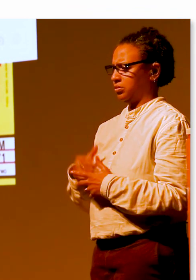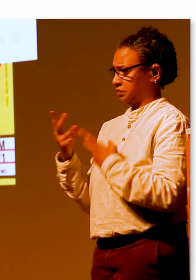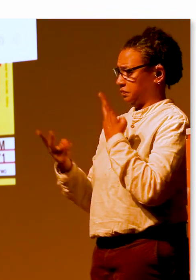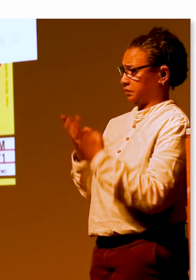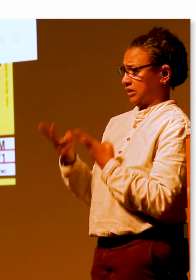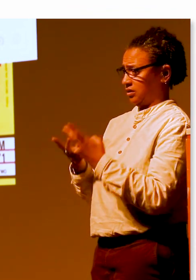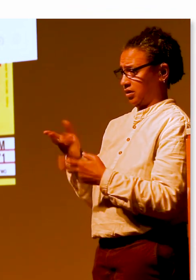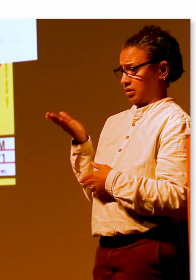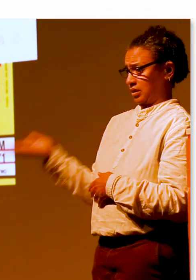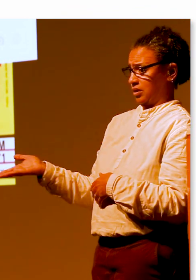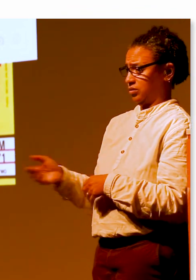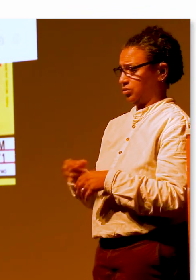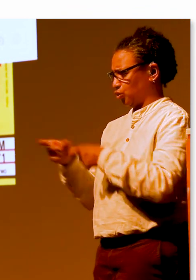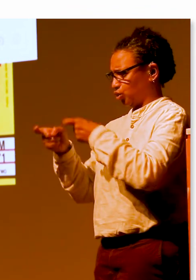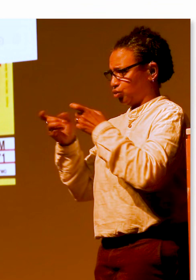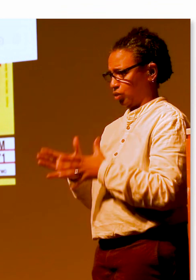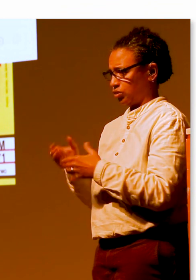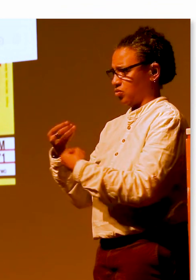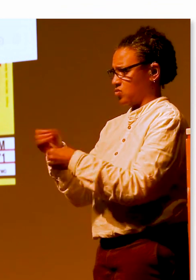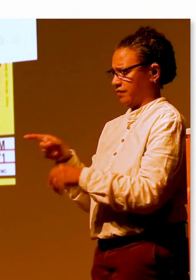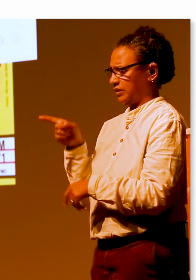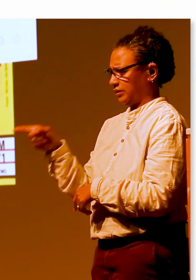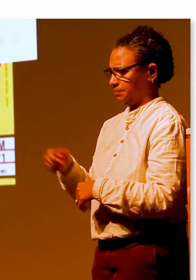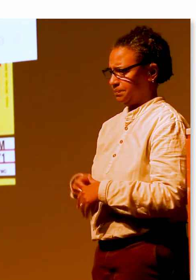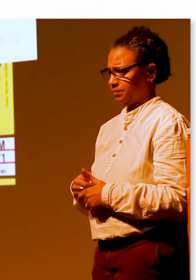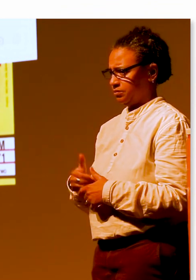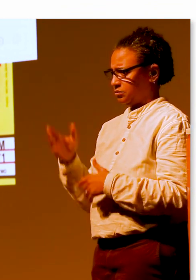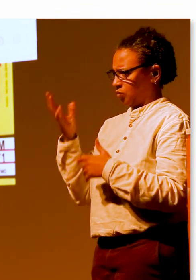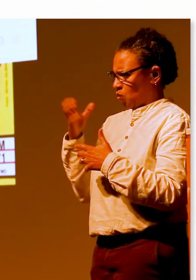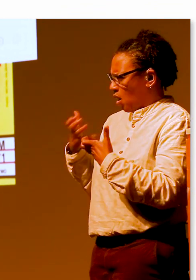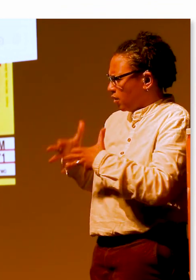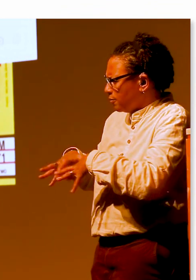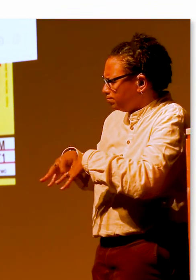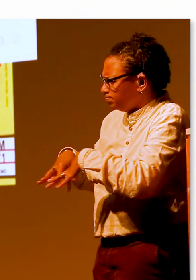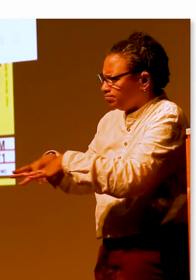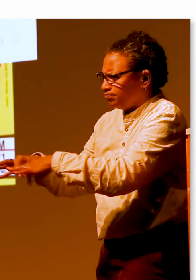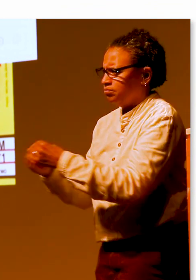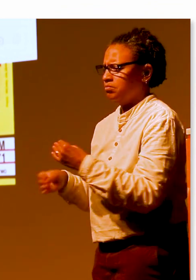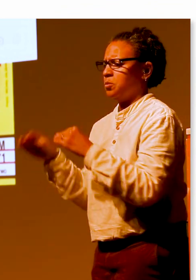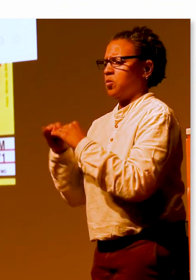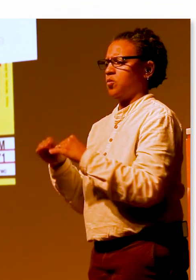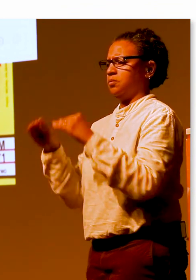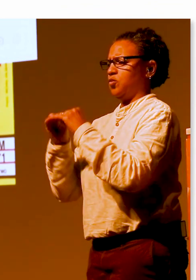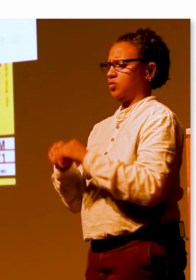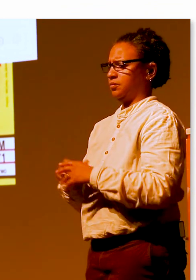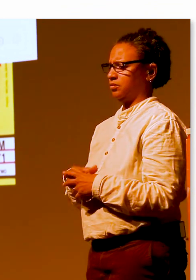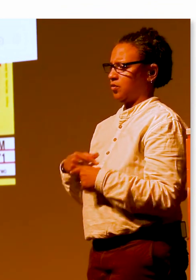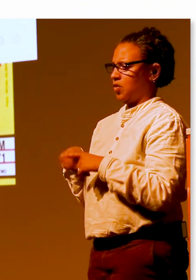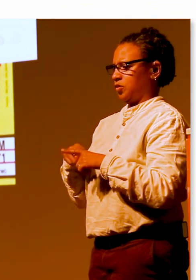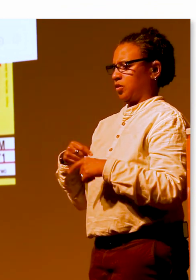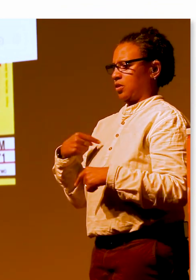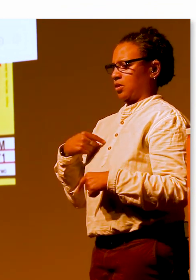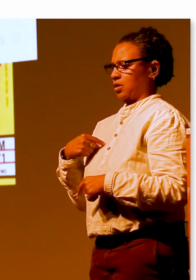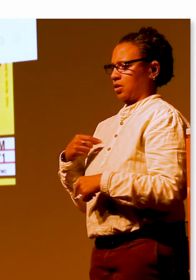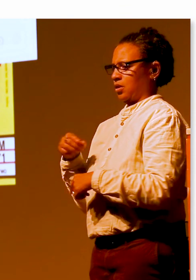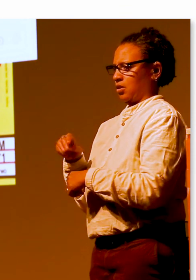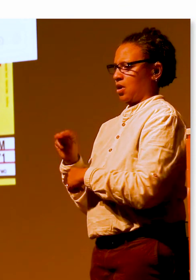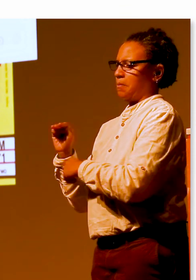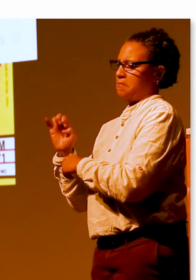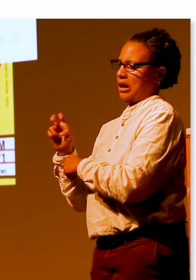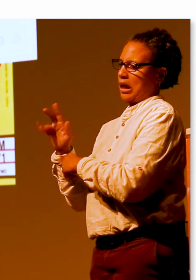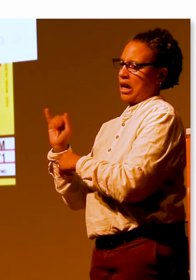in the director's office. And I knew that I wanted to continue to learn more. And also I was a millennial, or I am a millennial, I should say. I was 20 years